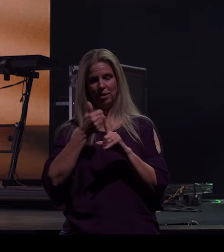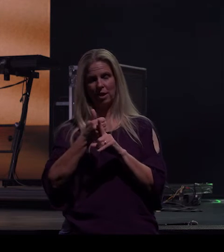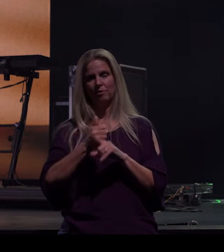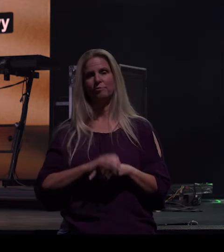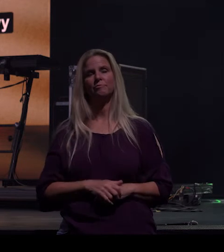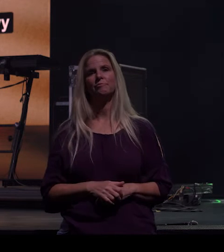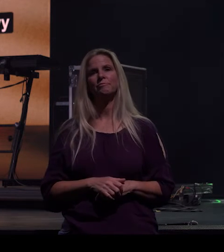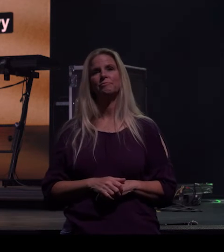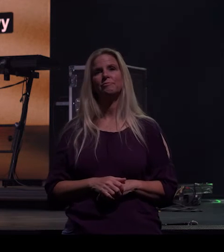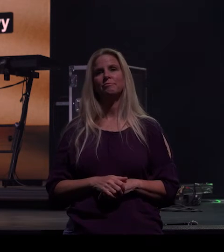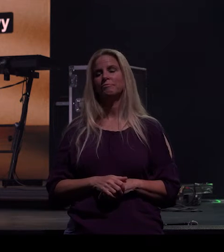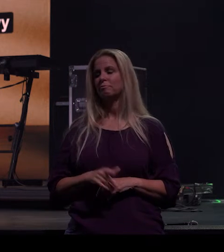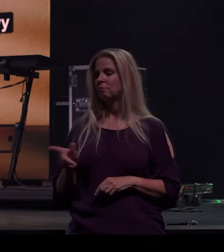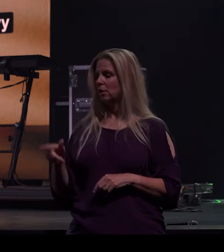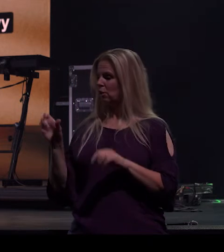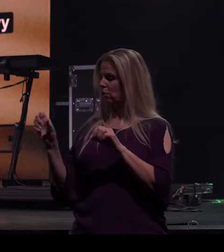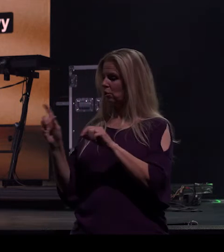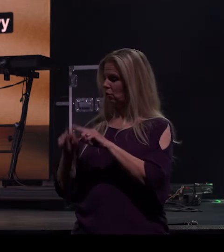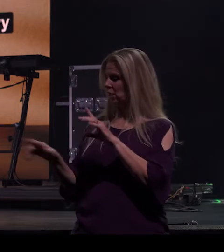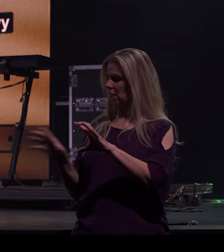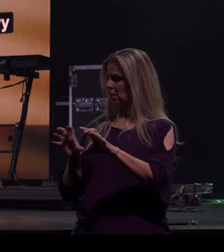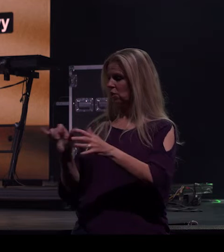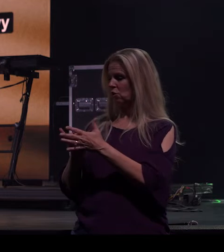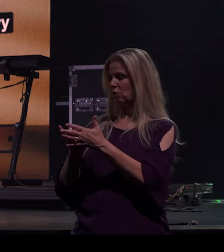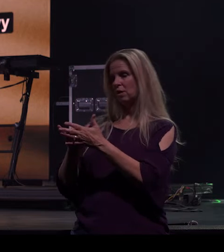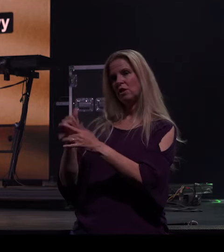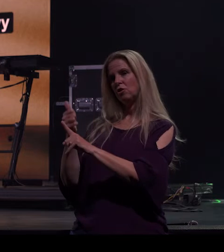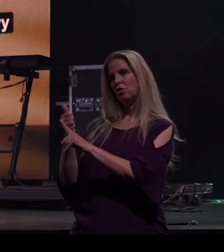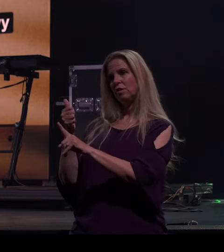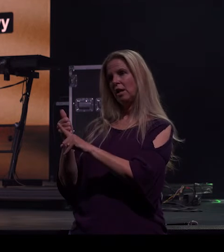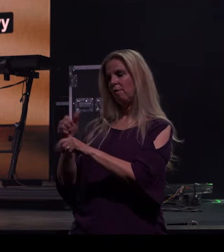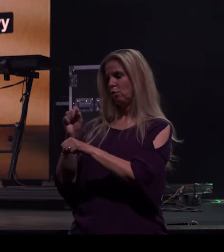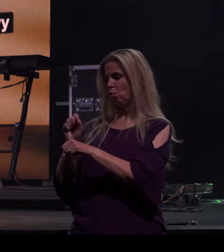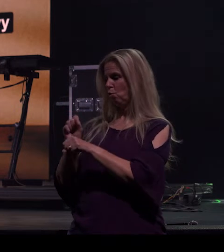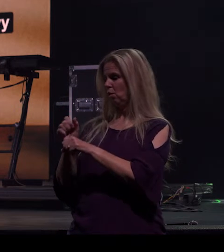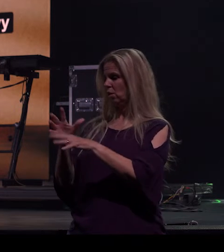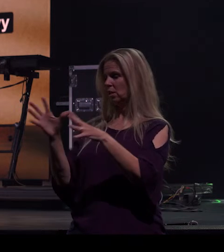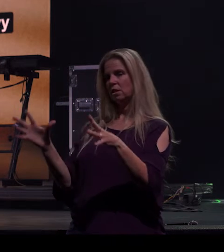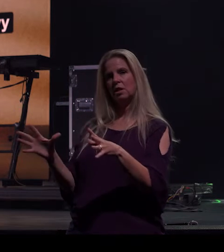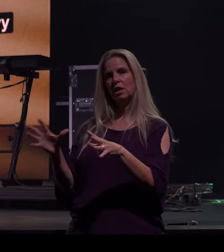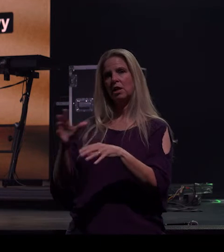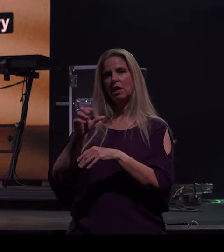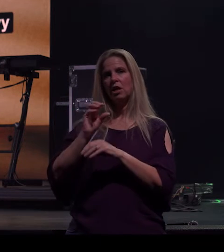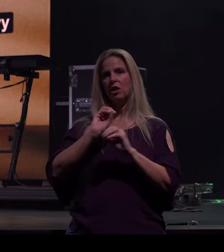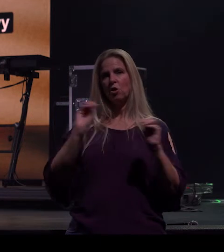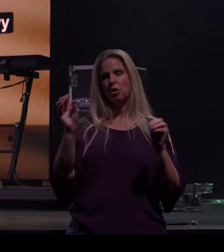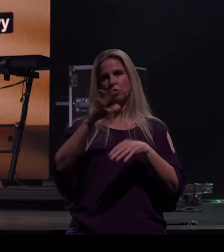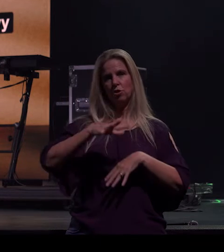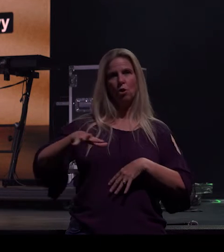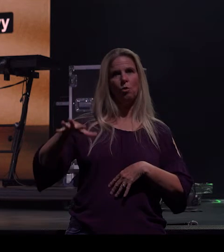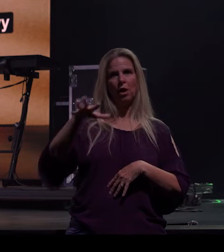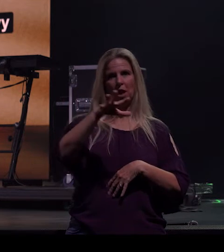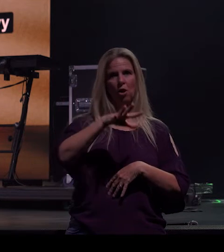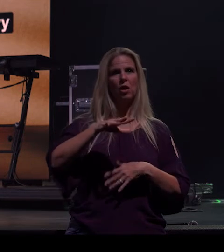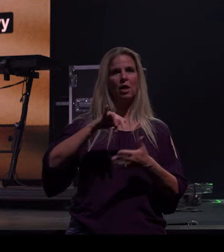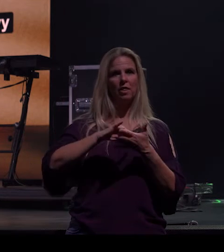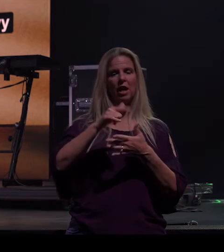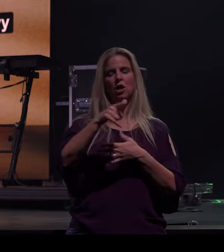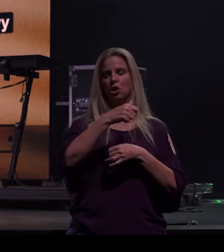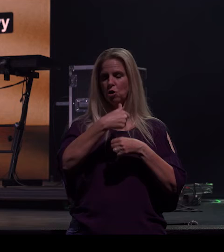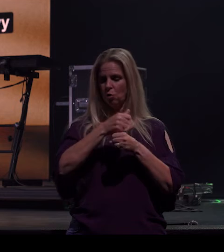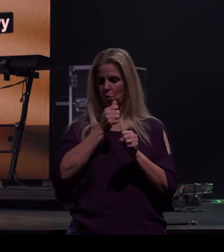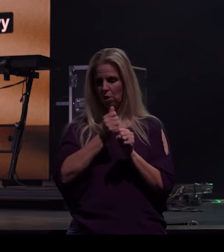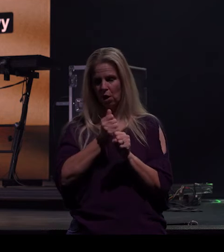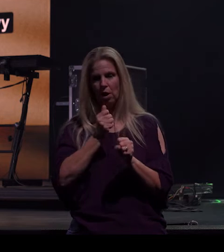the work's too heavy for you. You can't handle it alone. No area of life were you designed to handle it alone. Business,